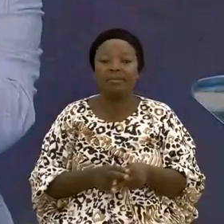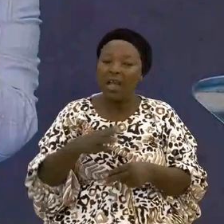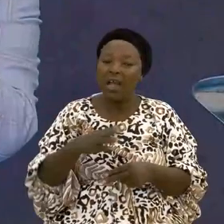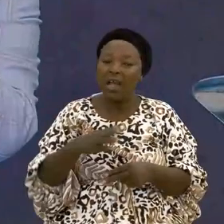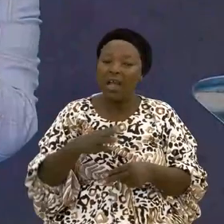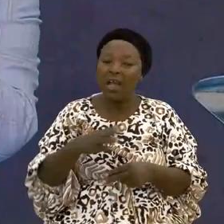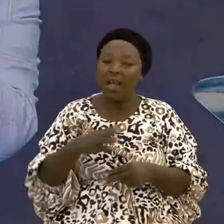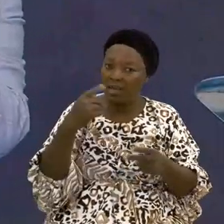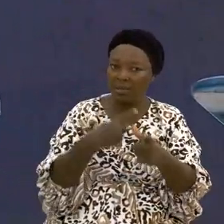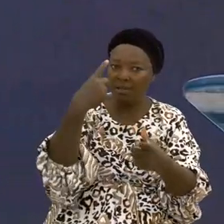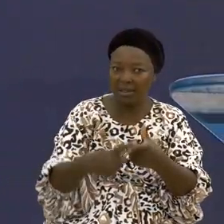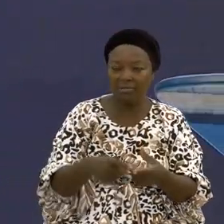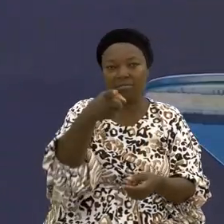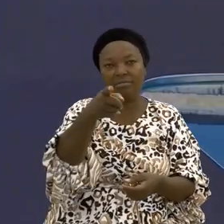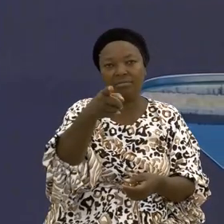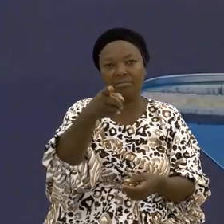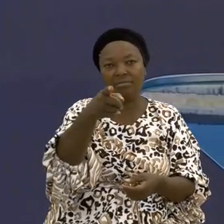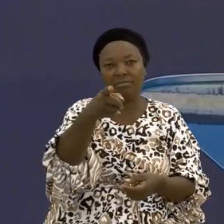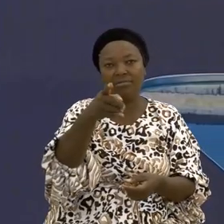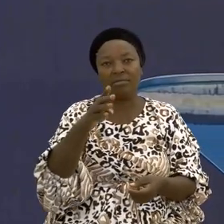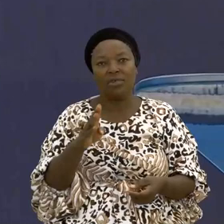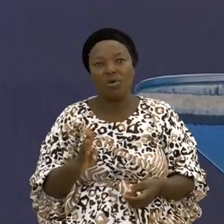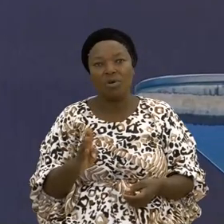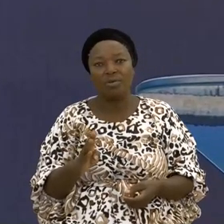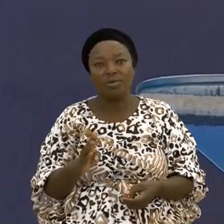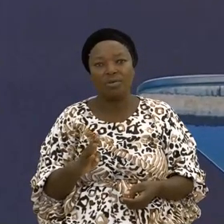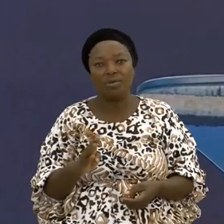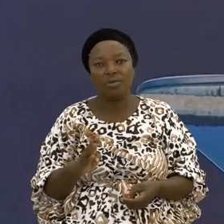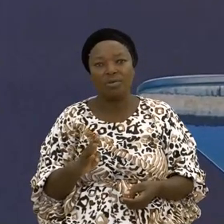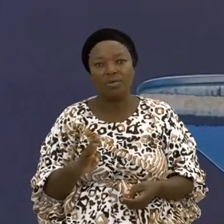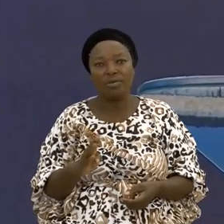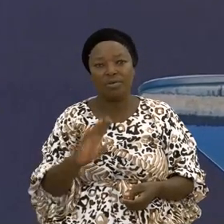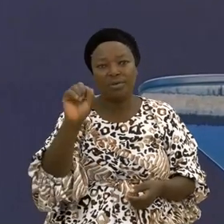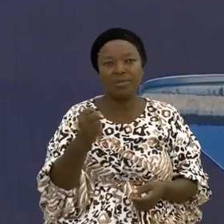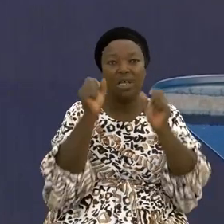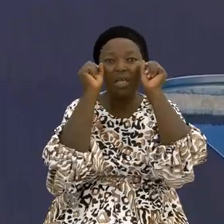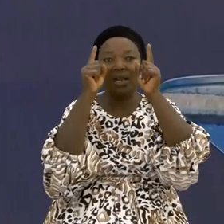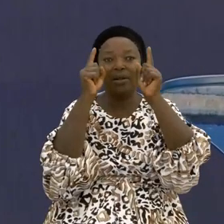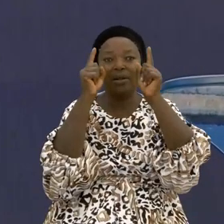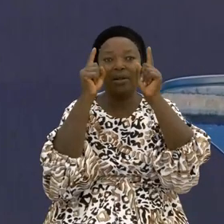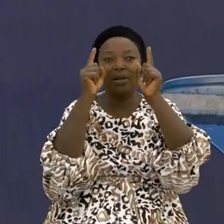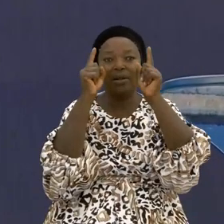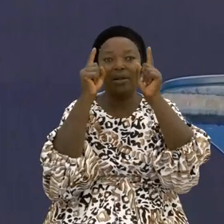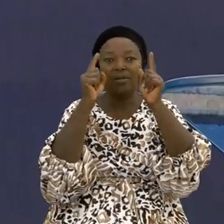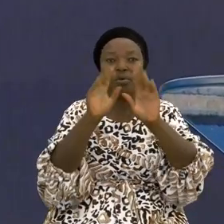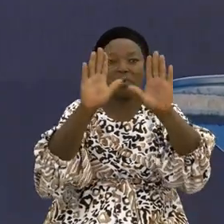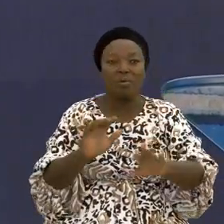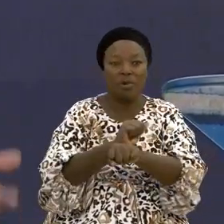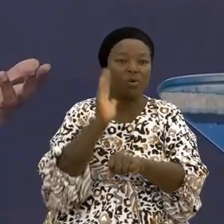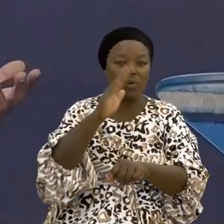And then God's incredible miracles will always take place in your